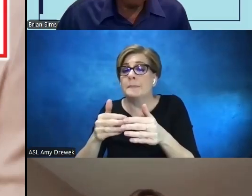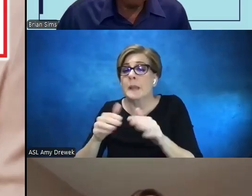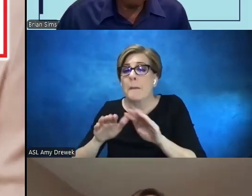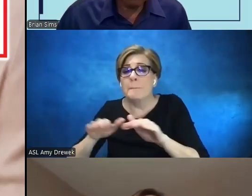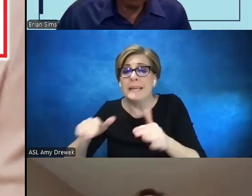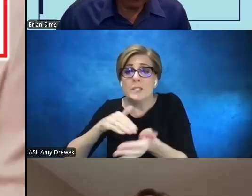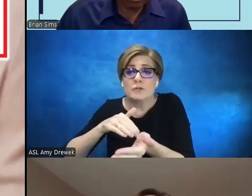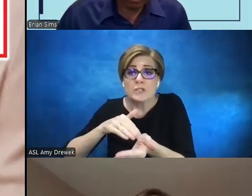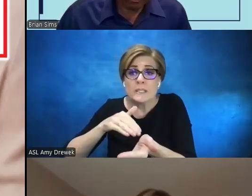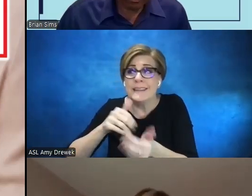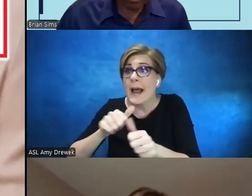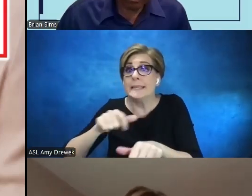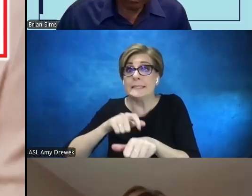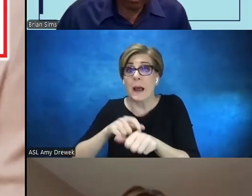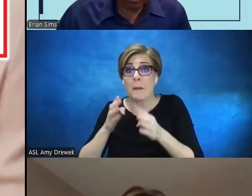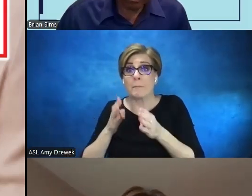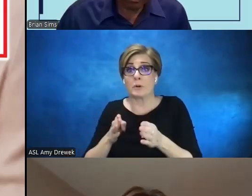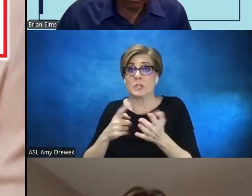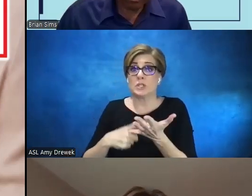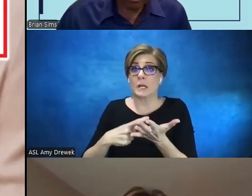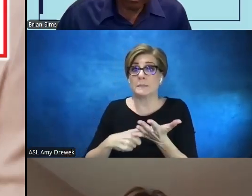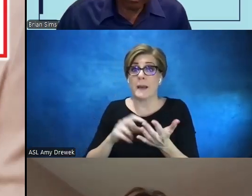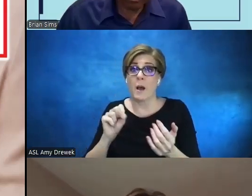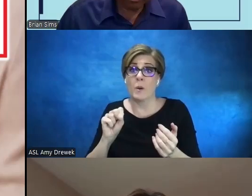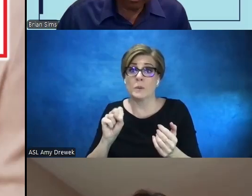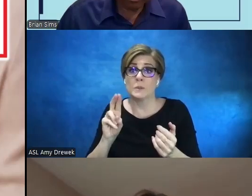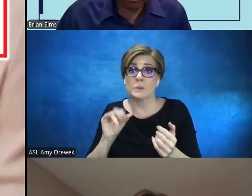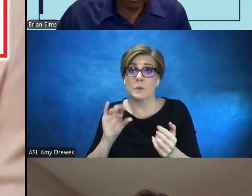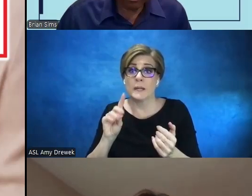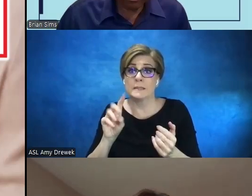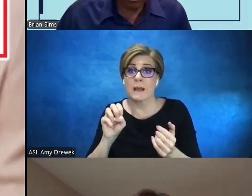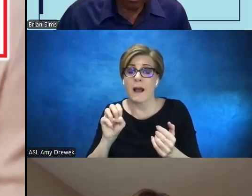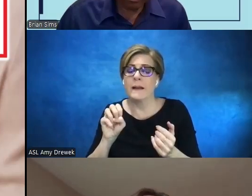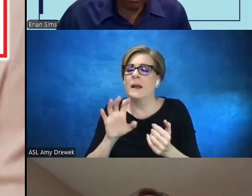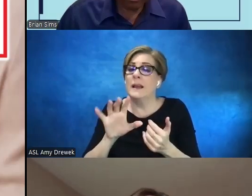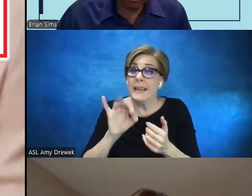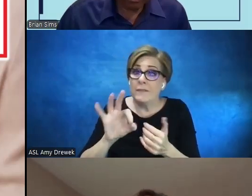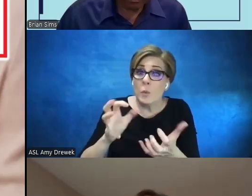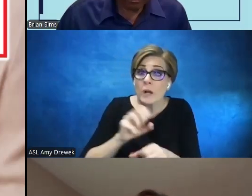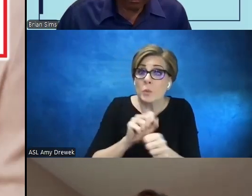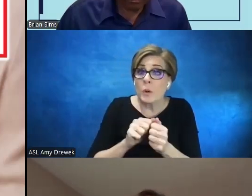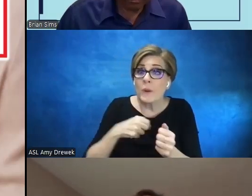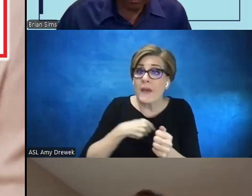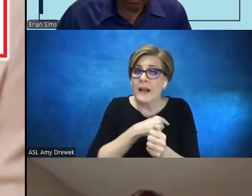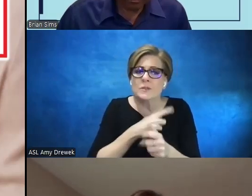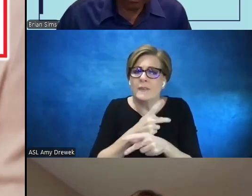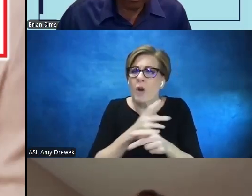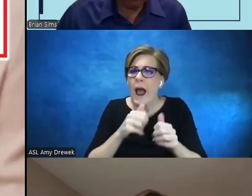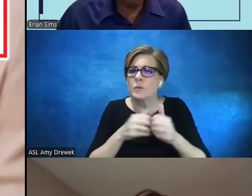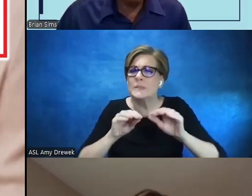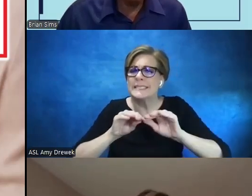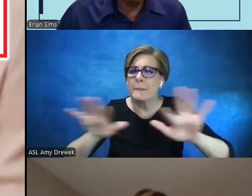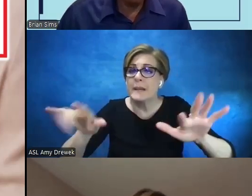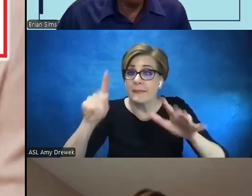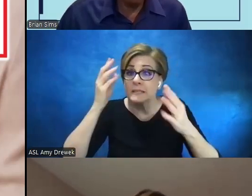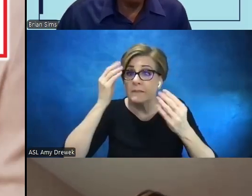suicide. So let me know if you want to work with us to disseminate it. That's our plan over the next year, is to really figure out how to ensure that